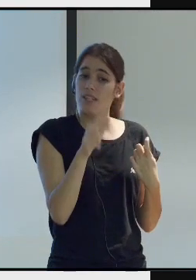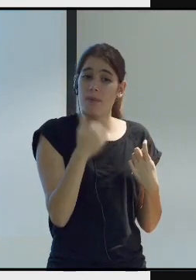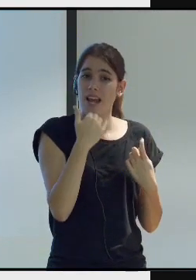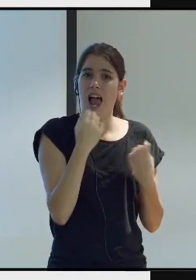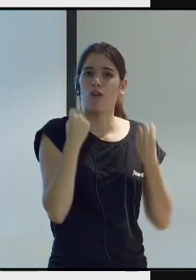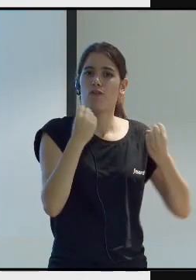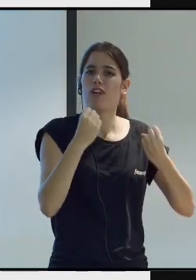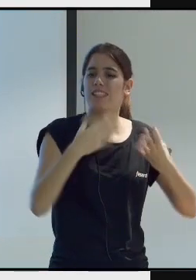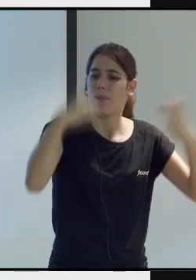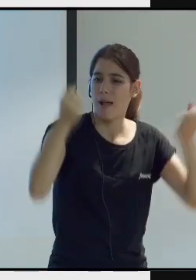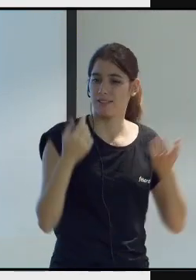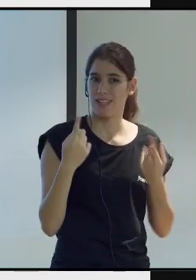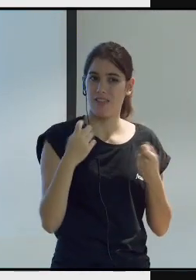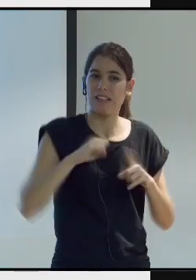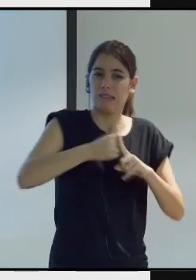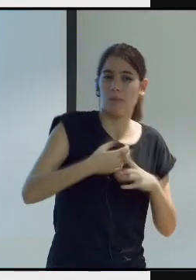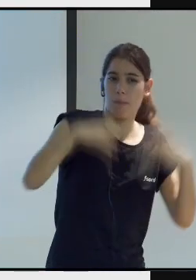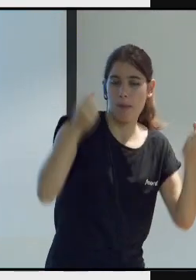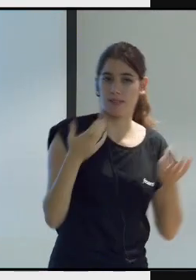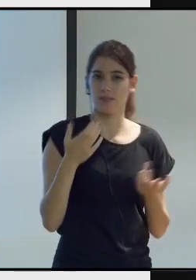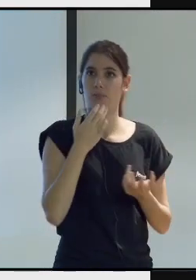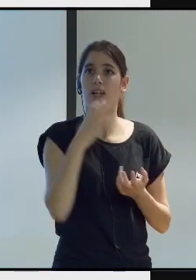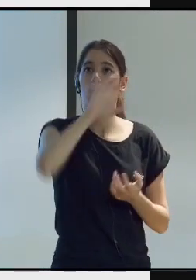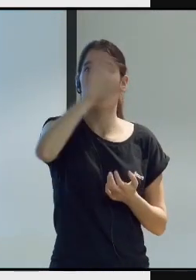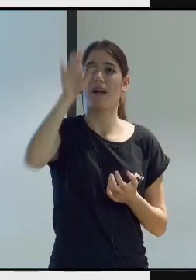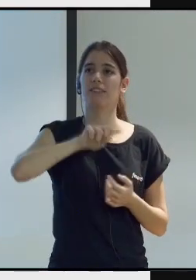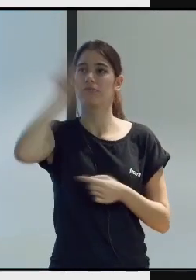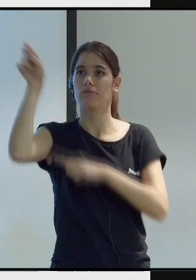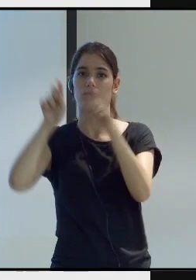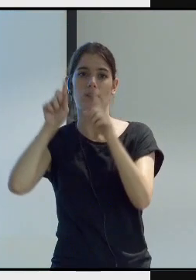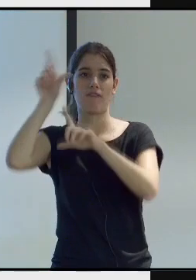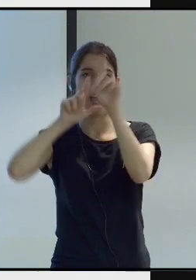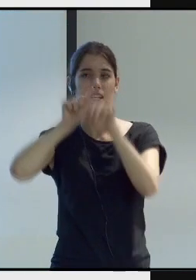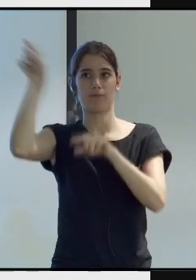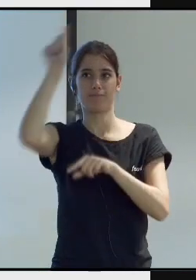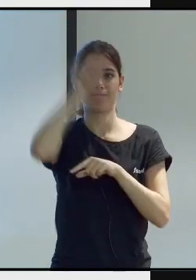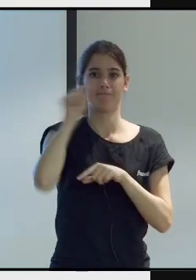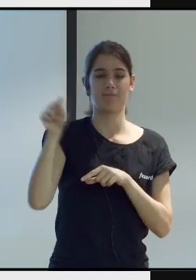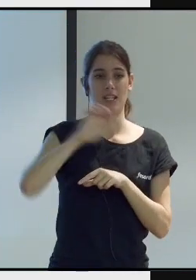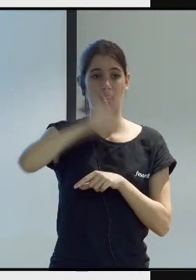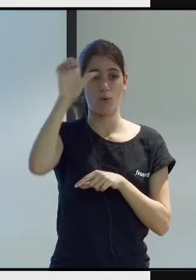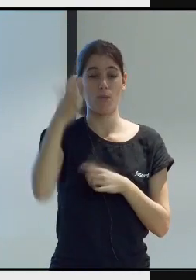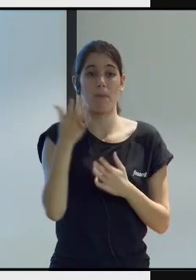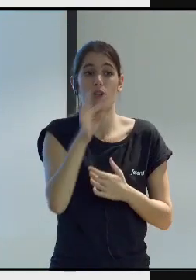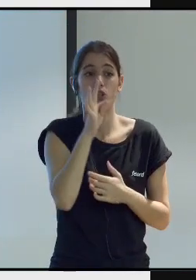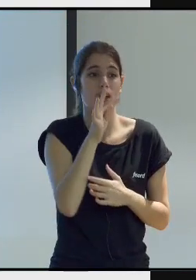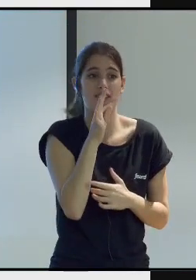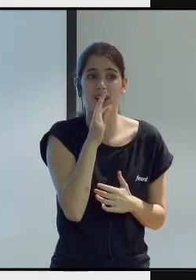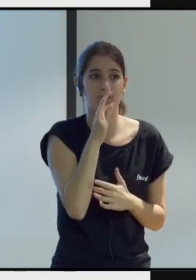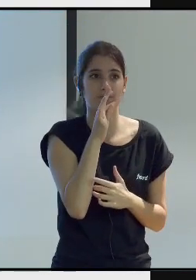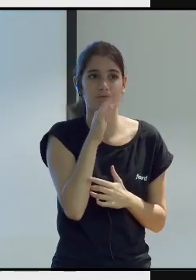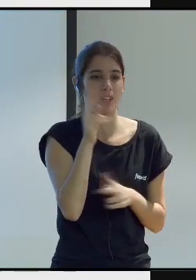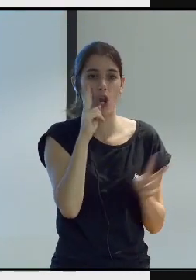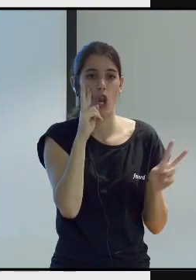go from one country to another in Europe, you still you are not recognized as a person with disability because the